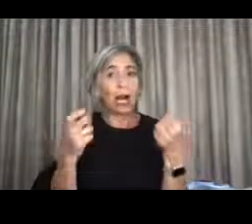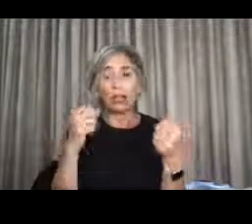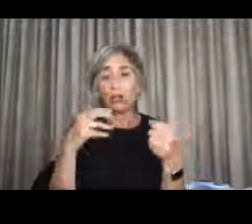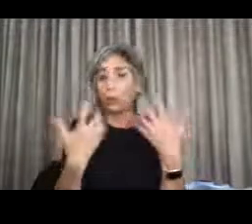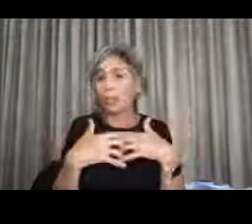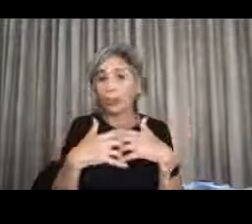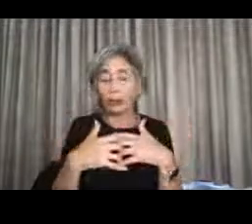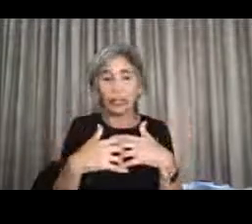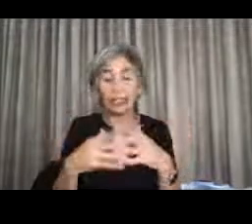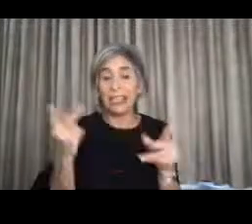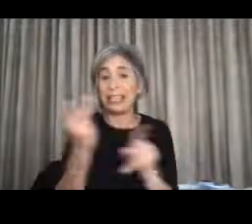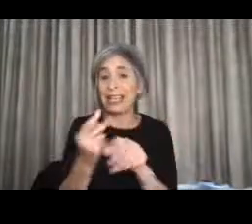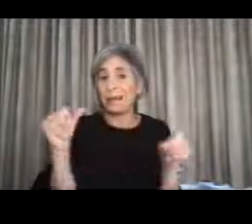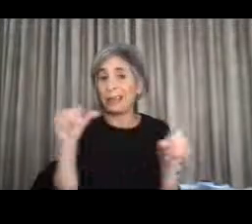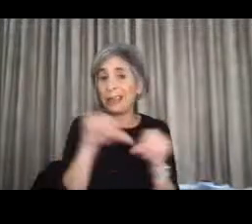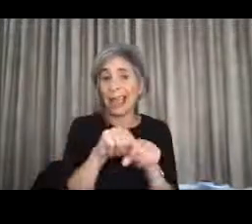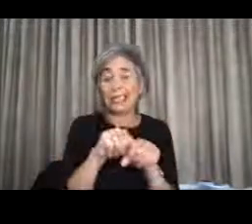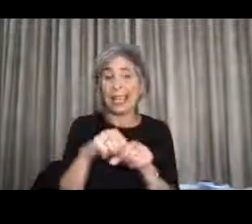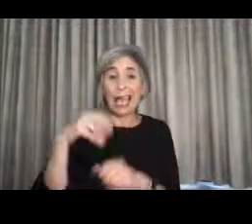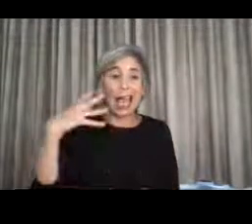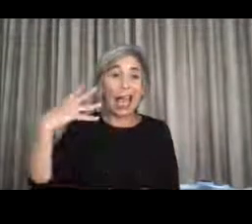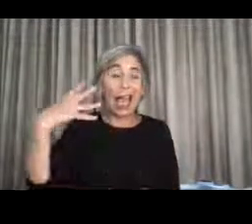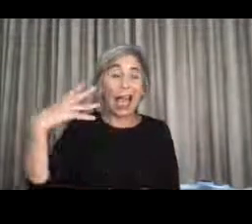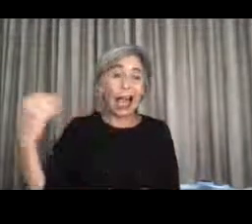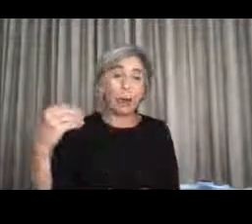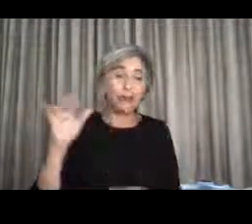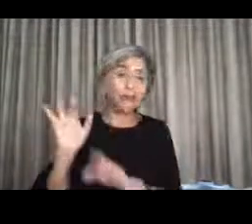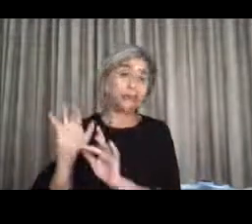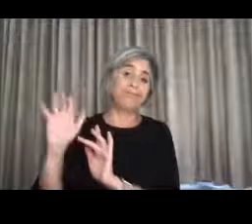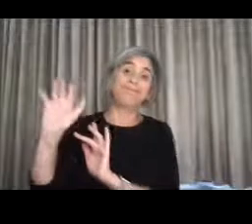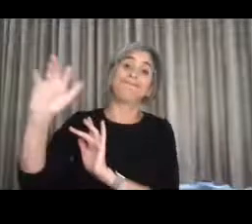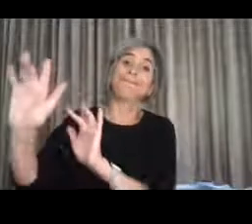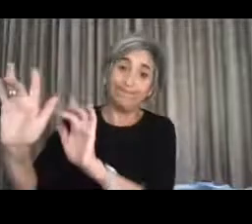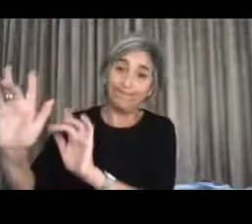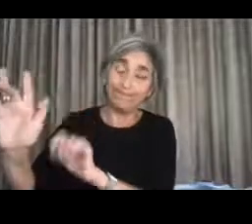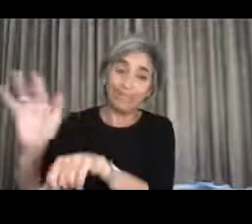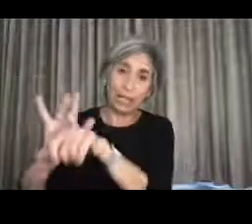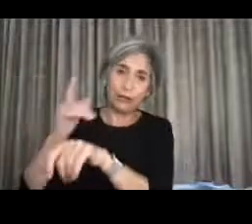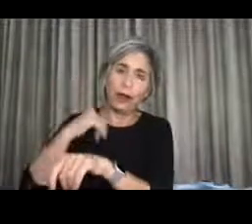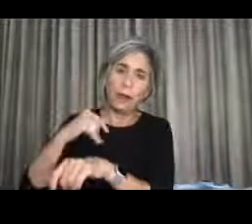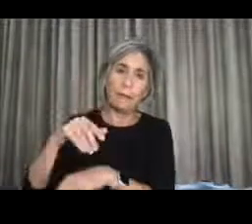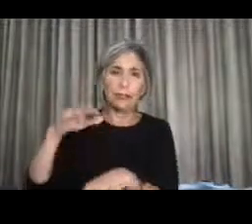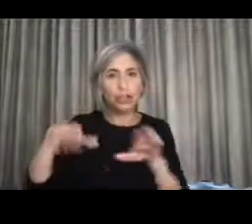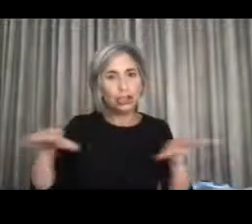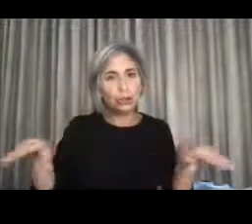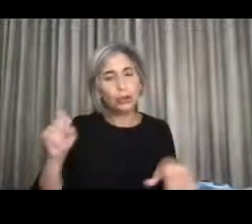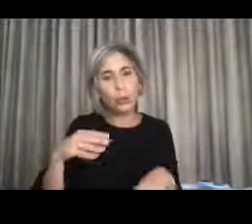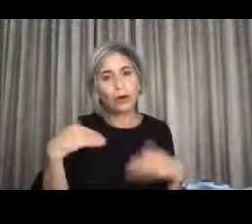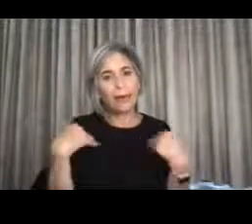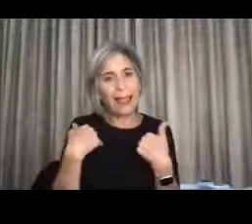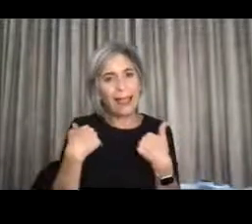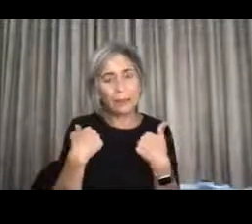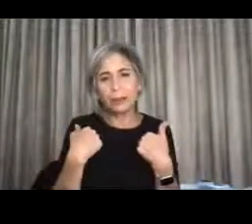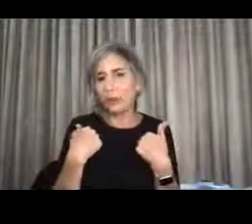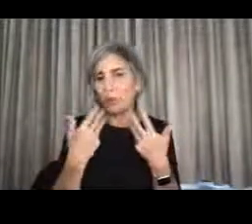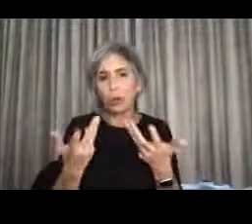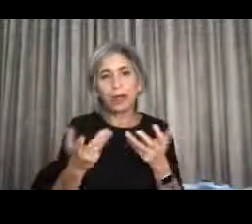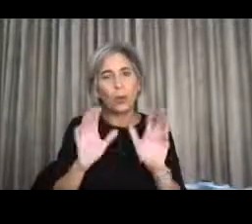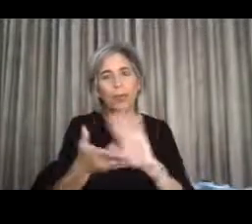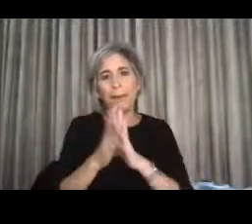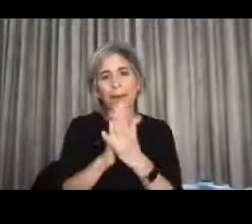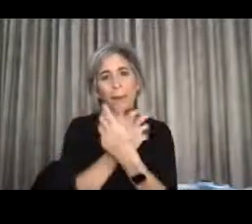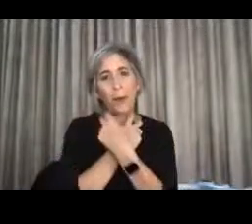Keep gasoline containers out of reach from children and pets to prevent accidental poisoning. And make sure